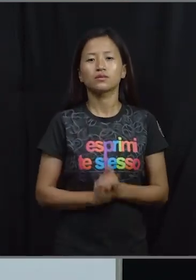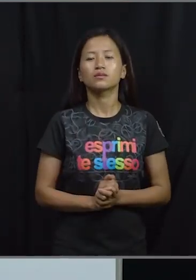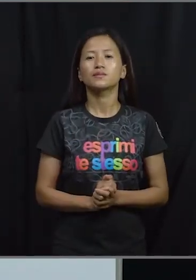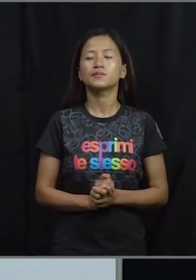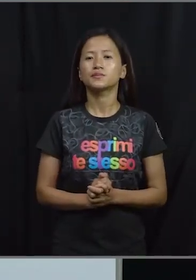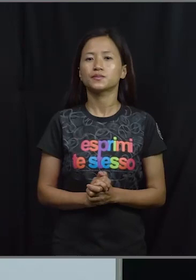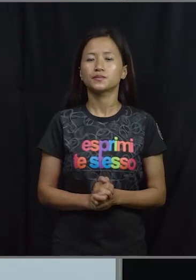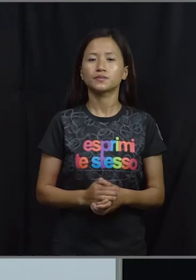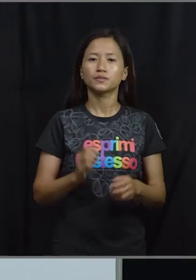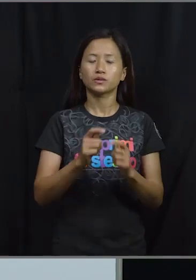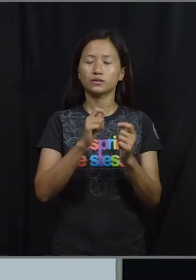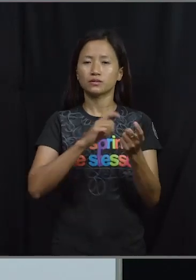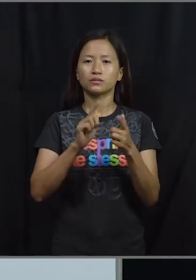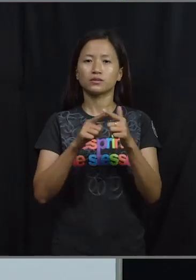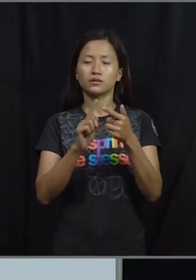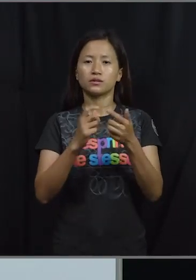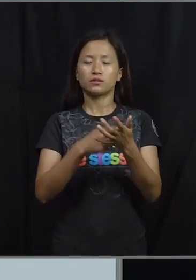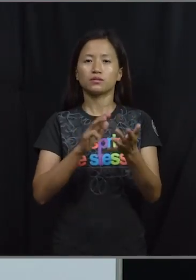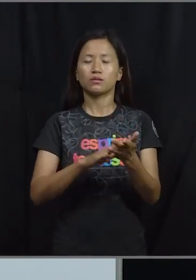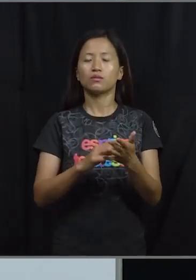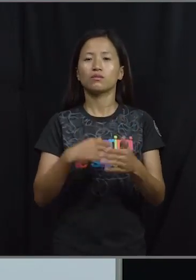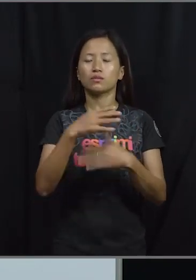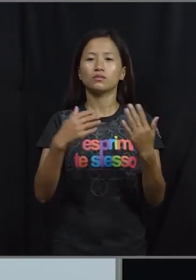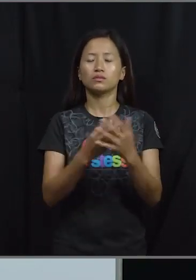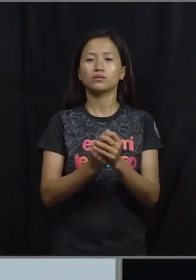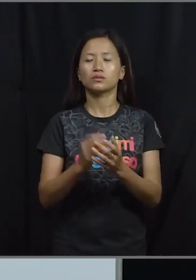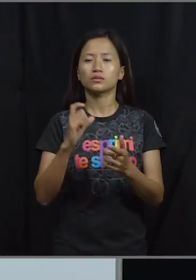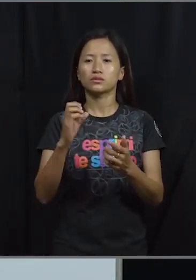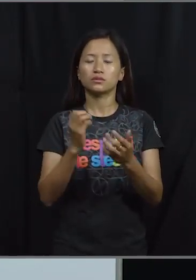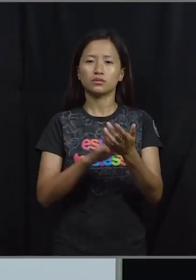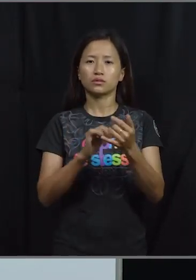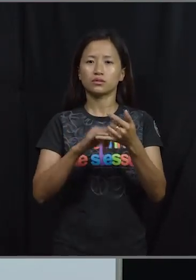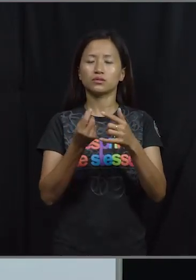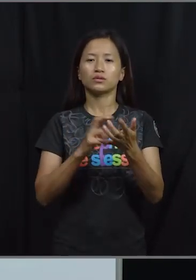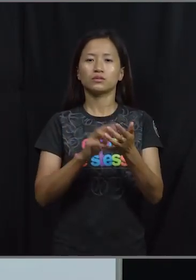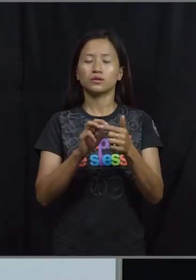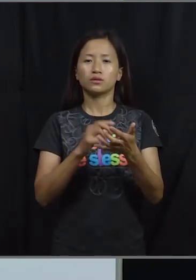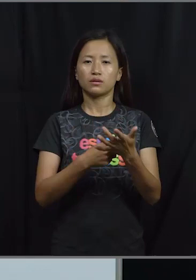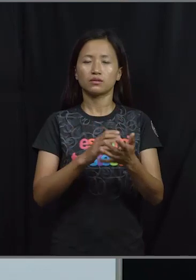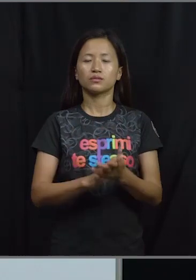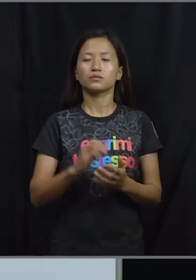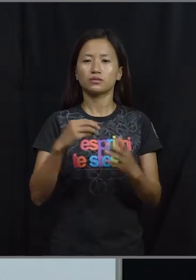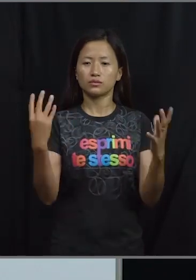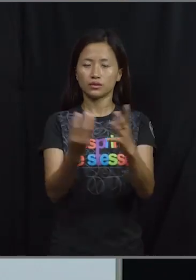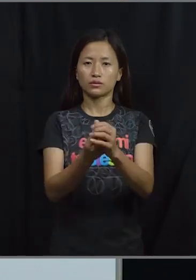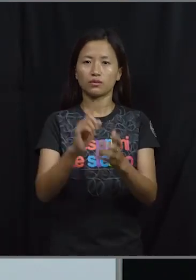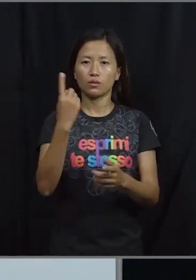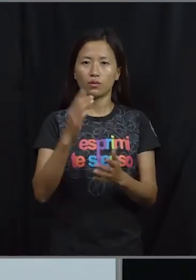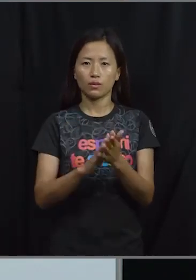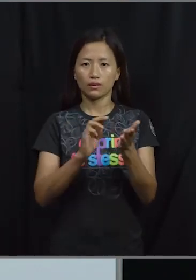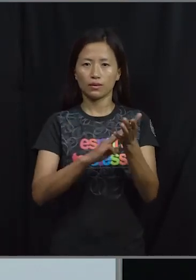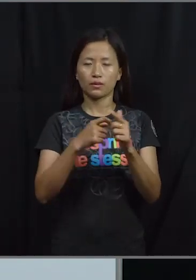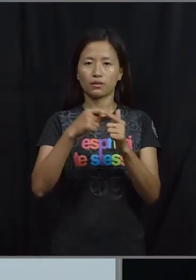just that we use the term all the consumers taken together. Understood? And therefore, for 1 mark, all